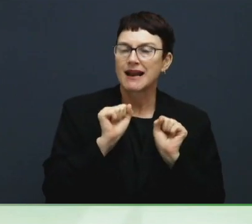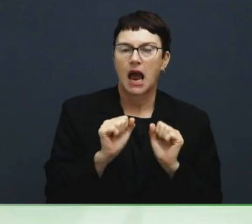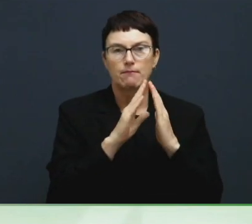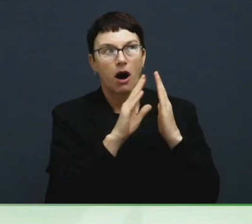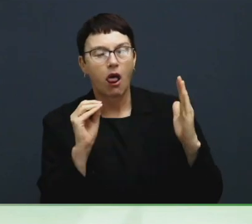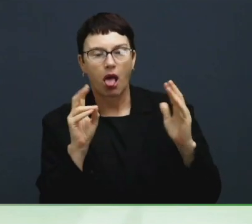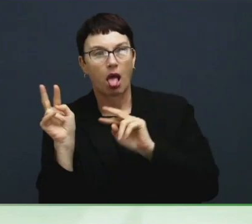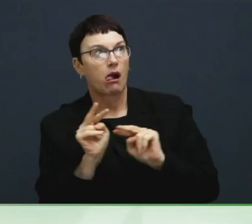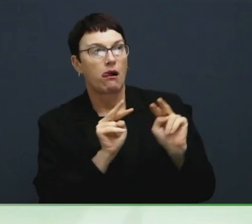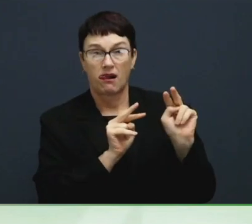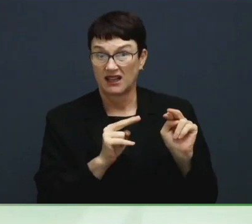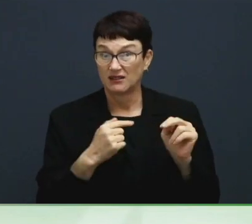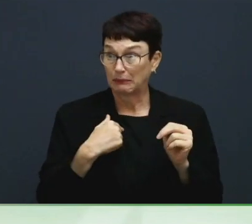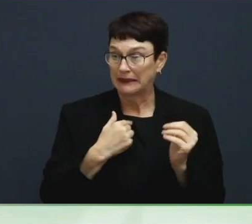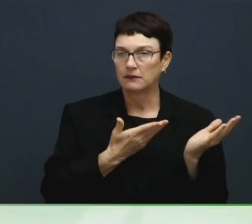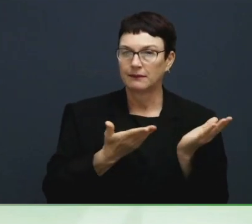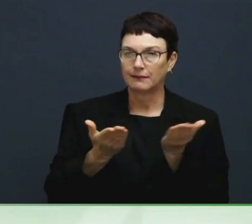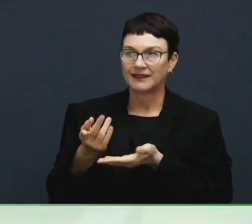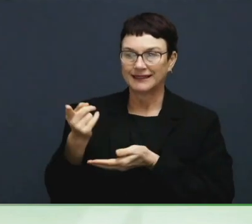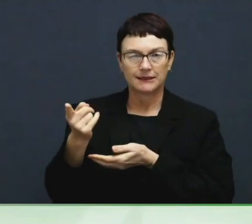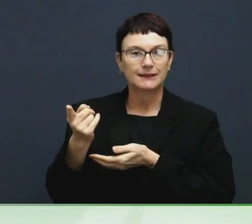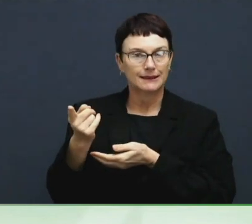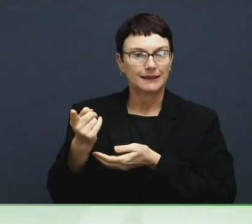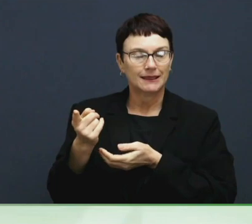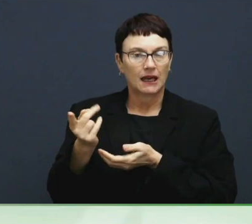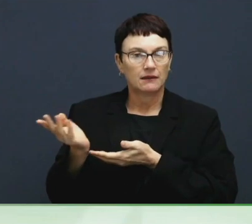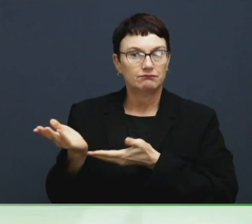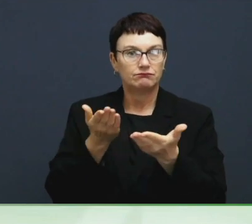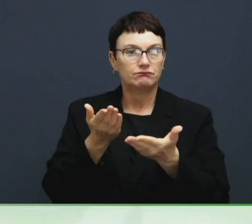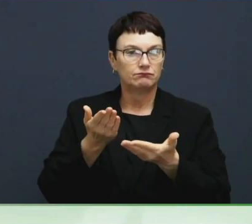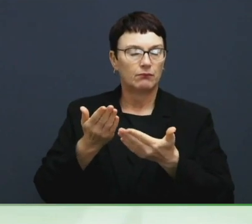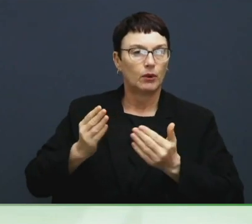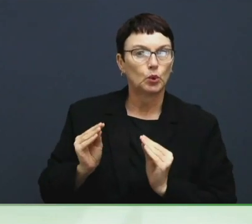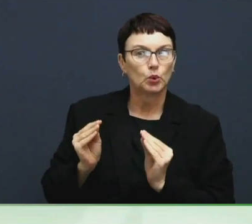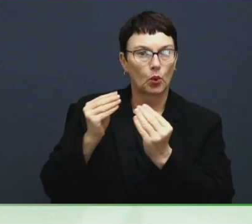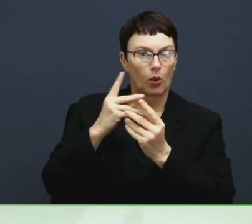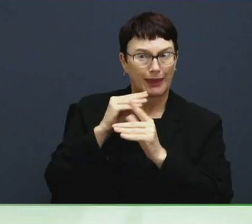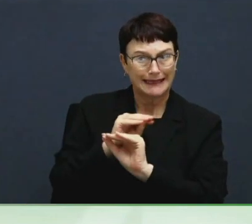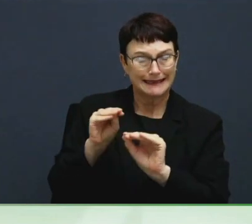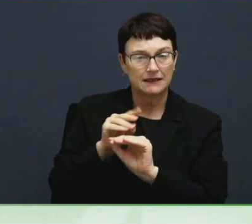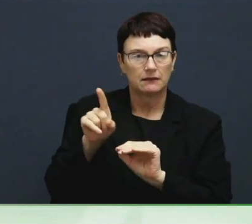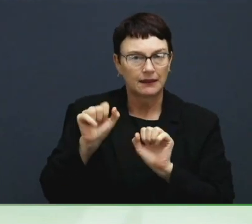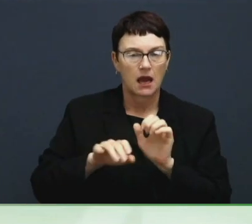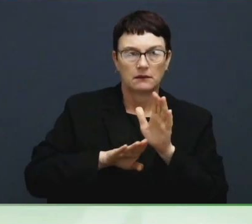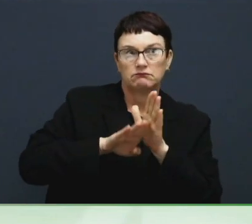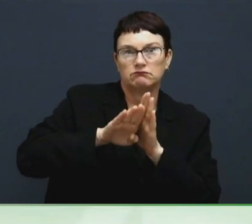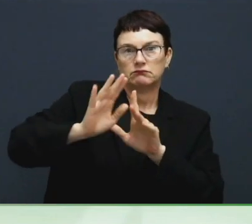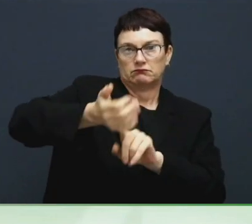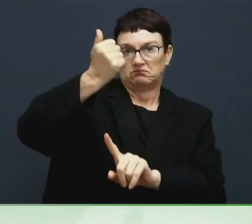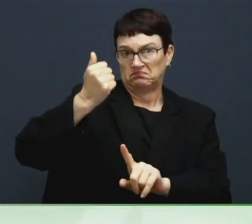that role modeling has been very successful. Thank you. Antal? Yeah,